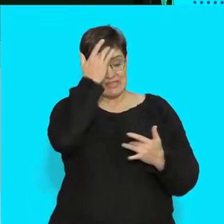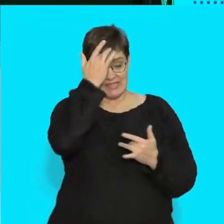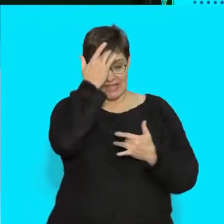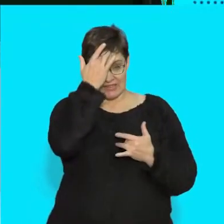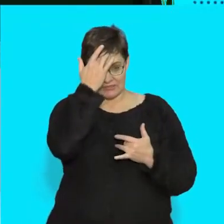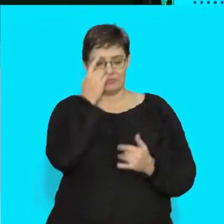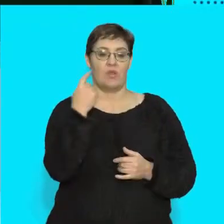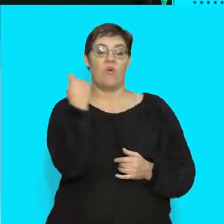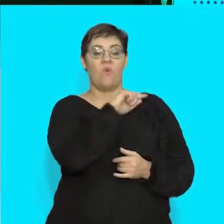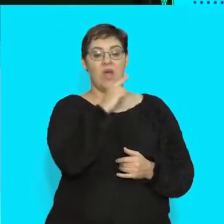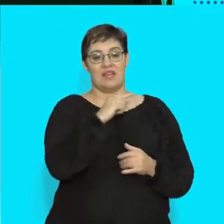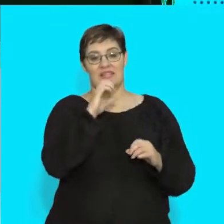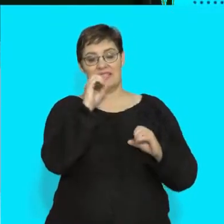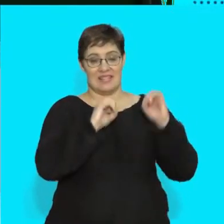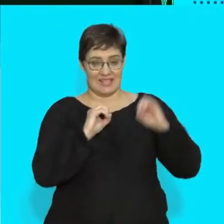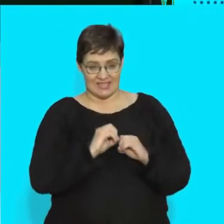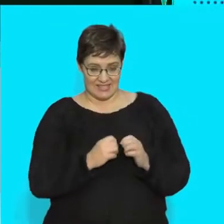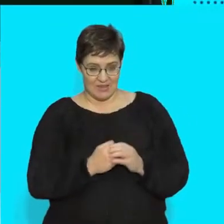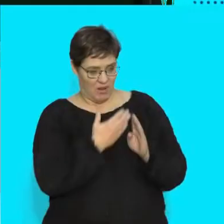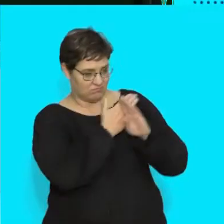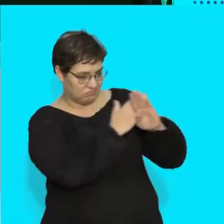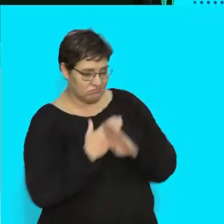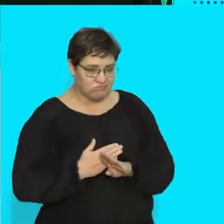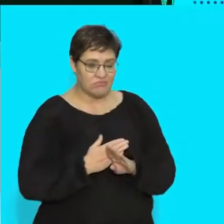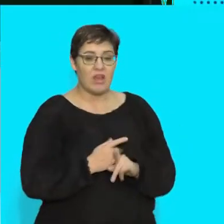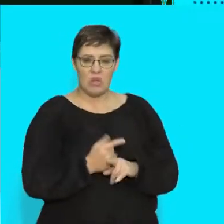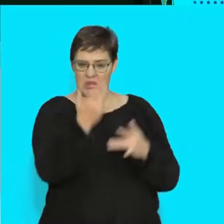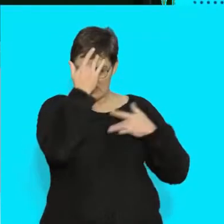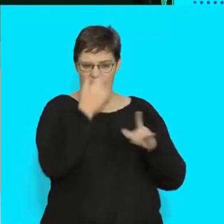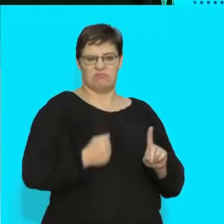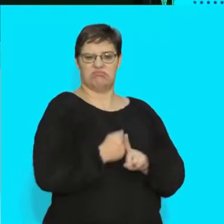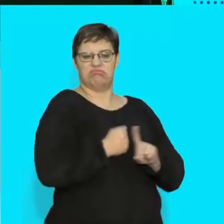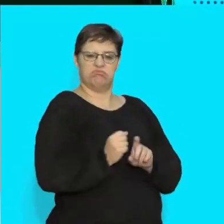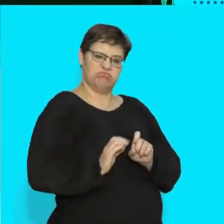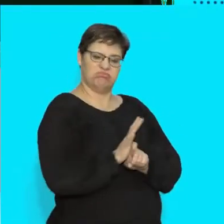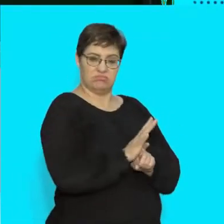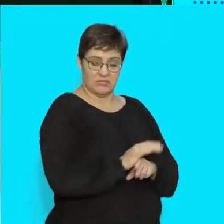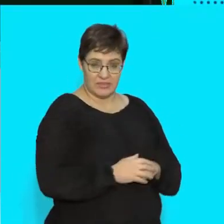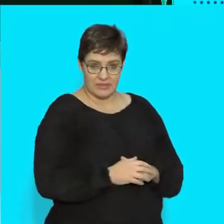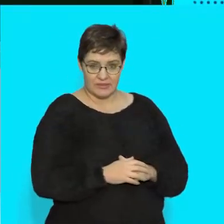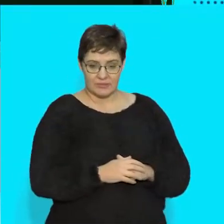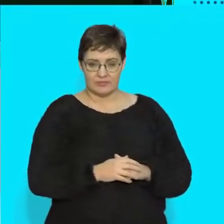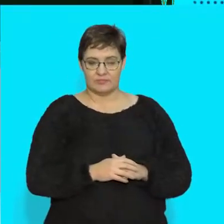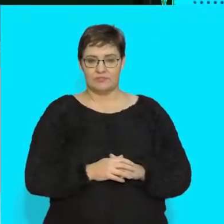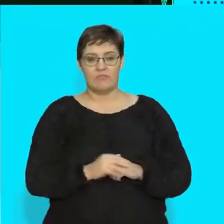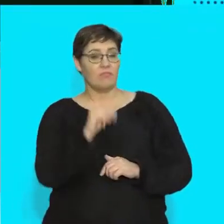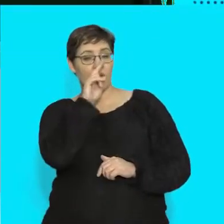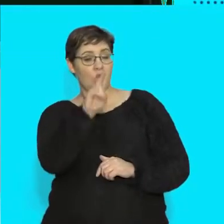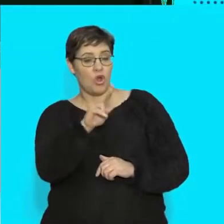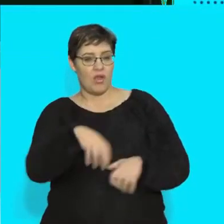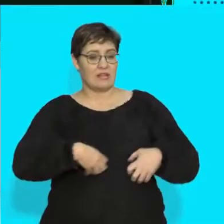sick, it makes white blood cells and antibodies, so it fights immune system. But one thing you also, when you